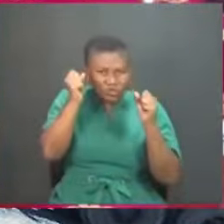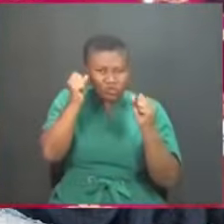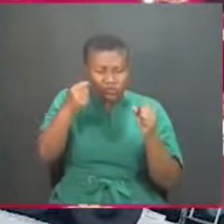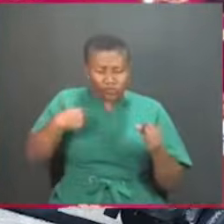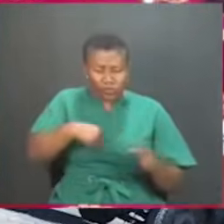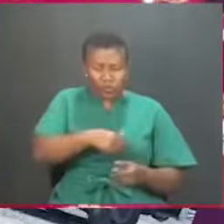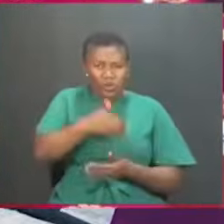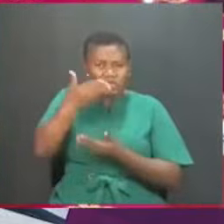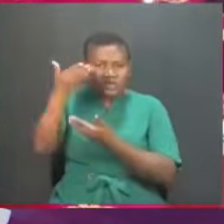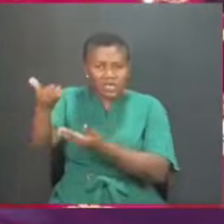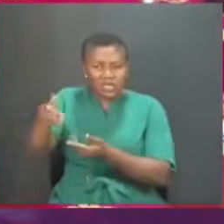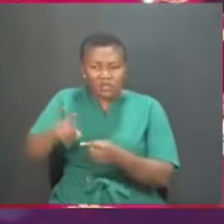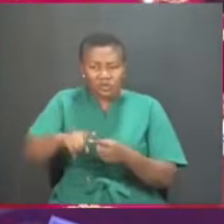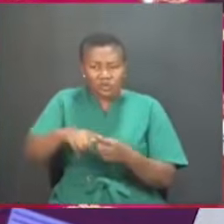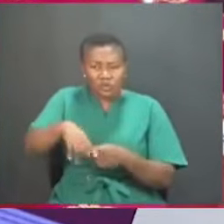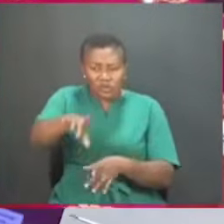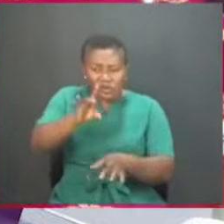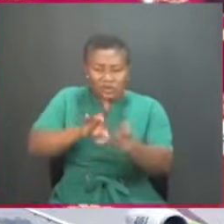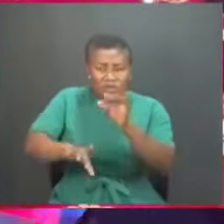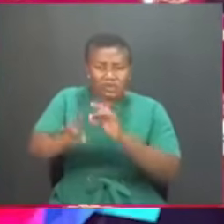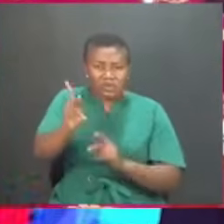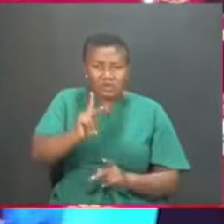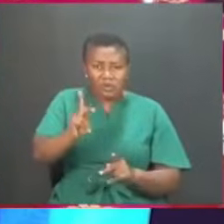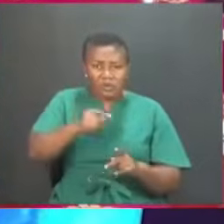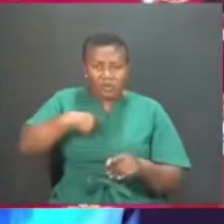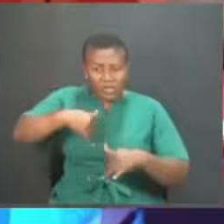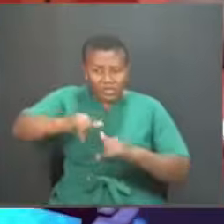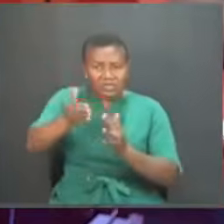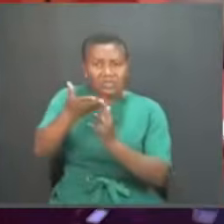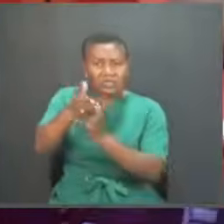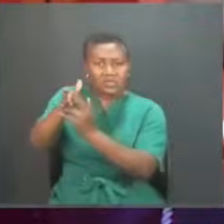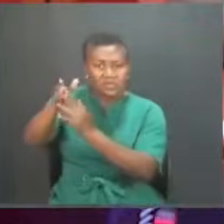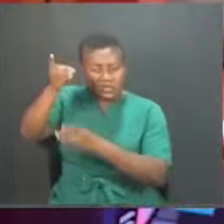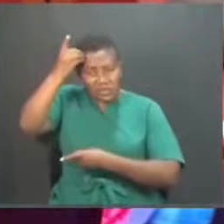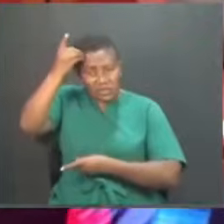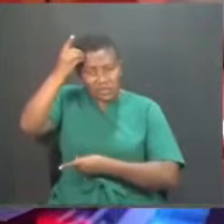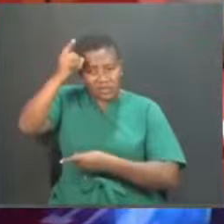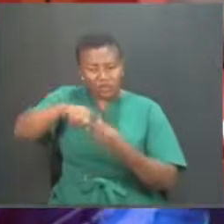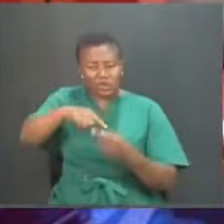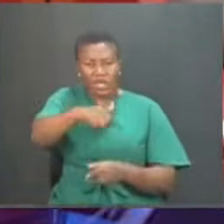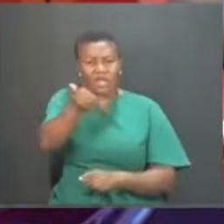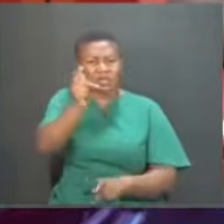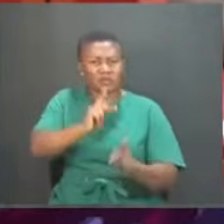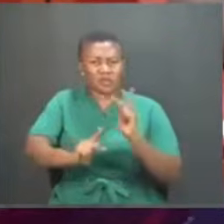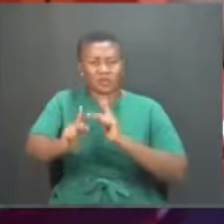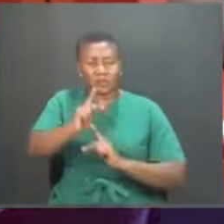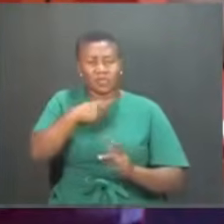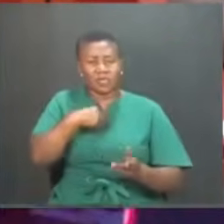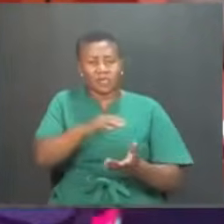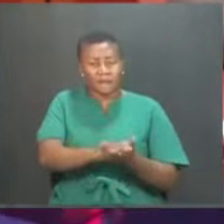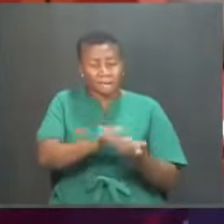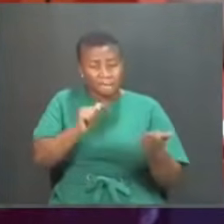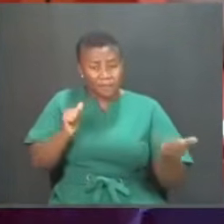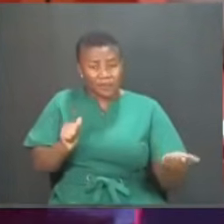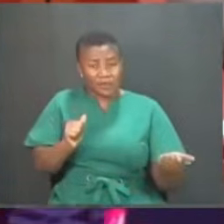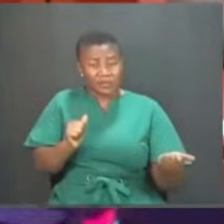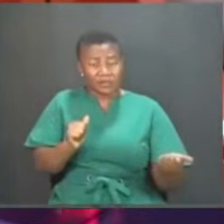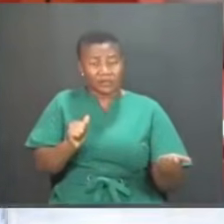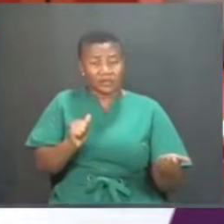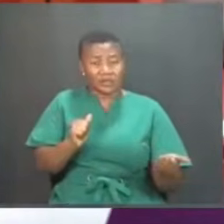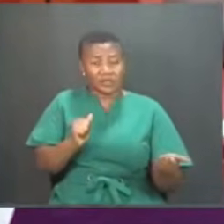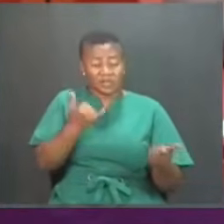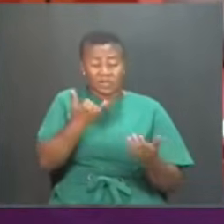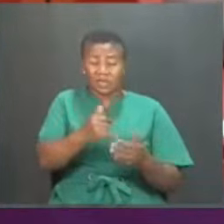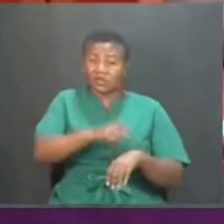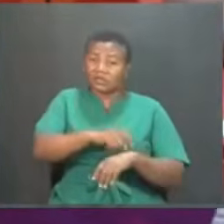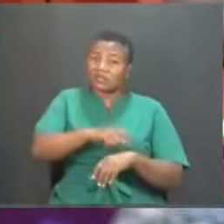actually recruit people, we actually be transmitting diseases to other persons. And I believe that it is time that we go back to the drawing board,